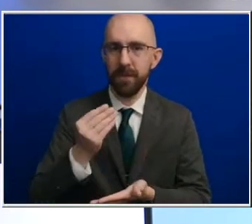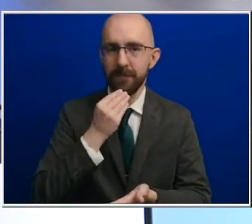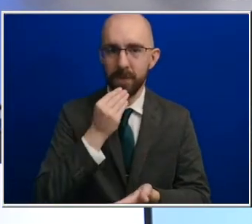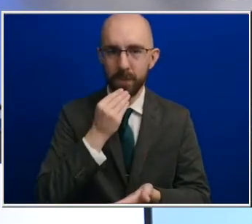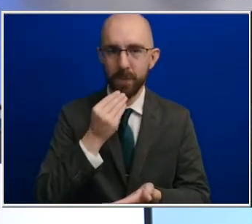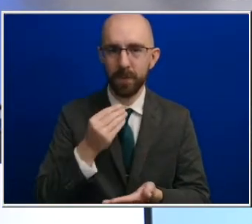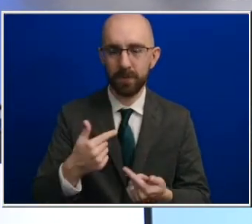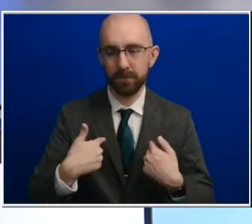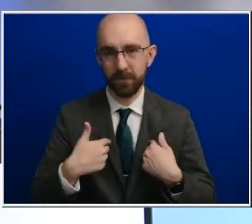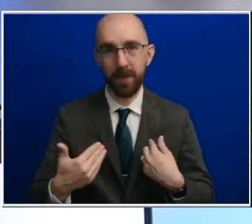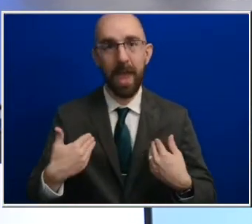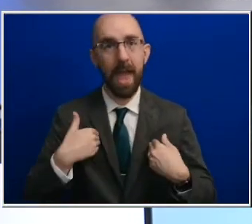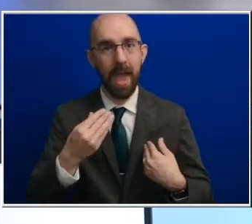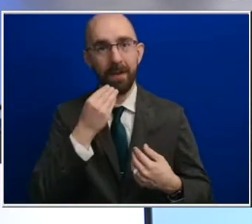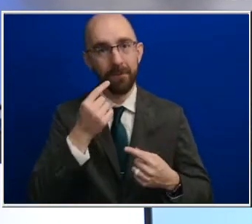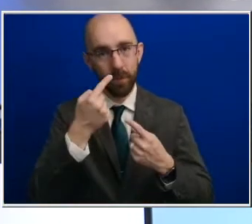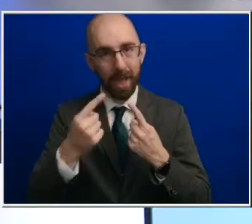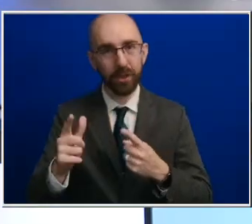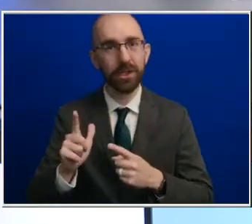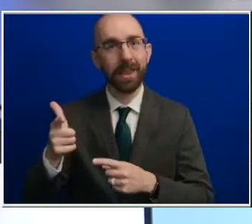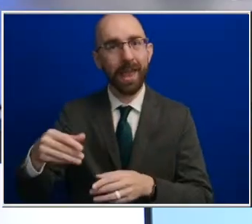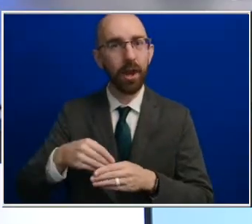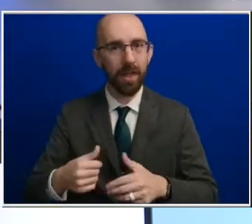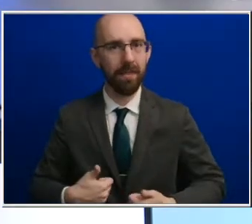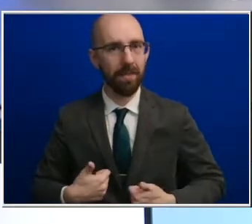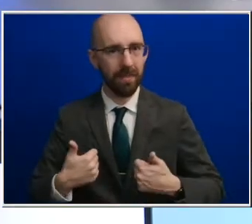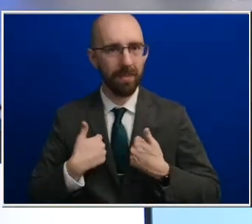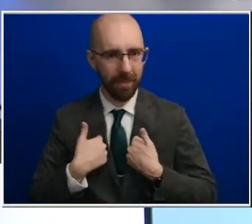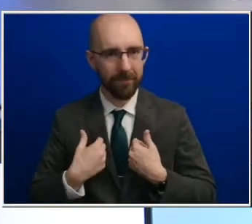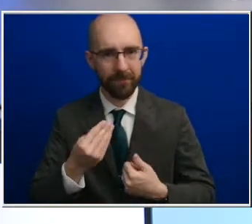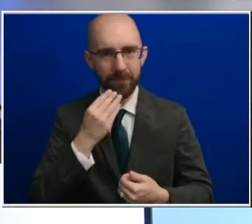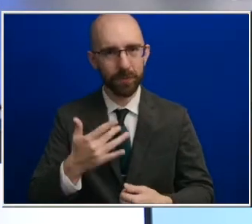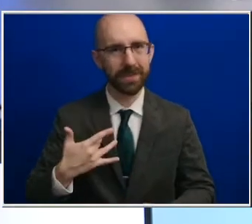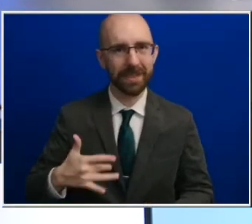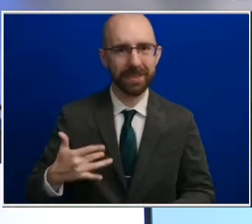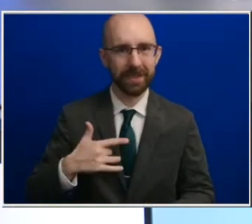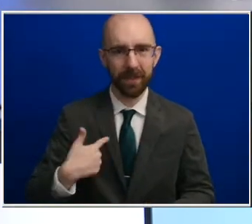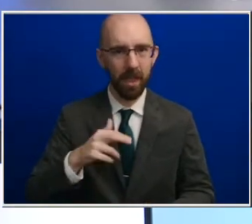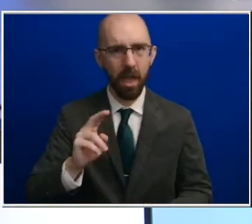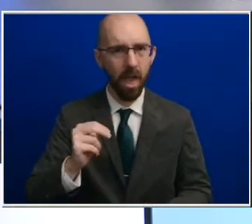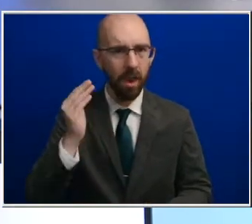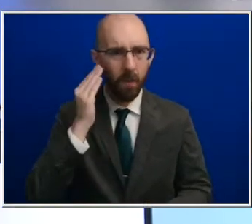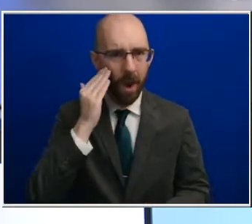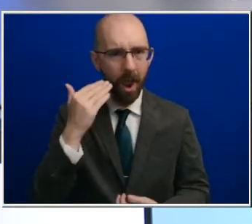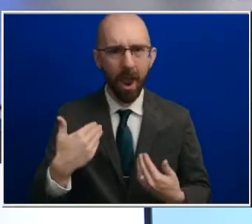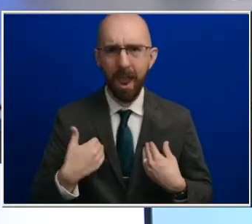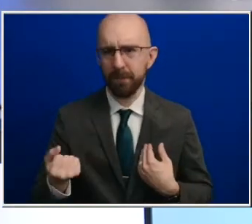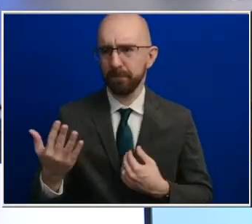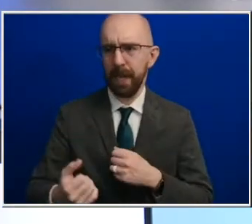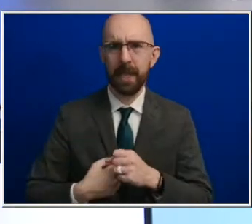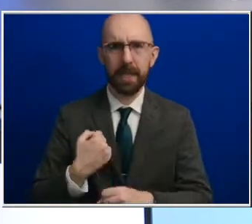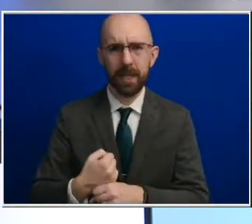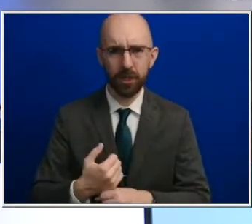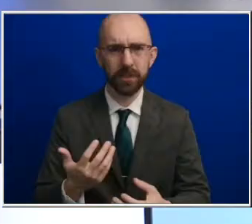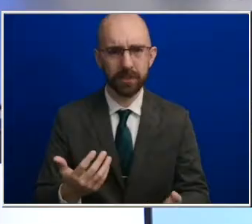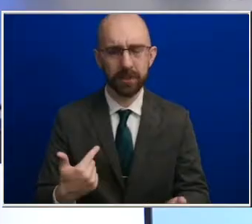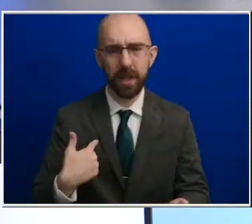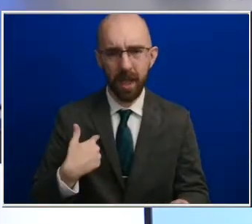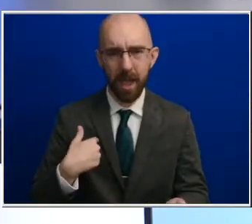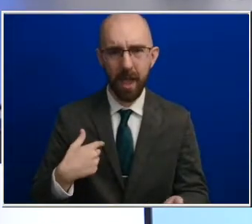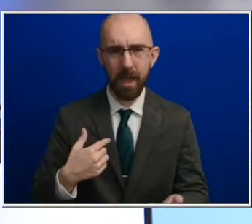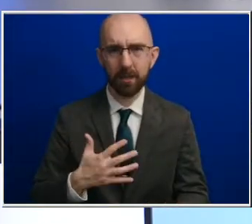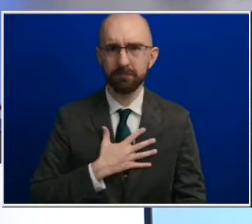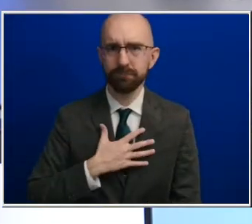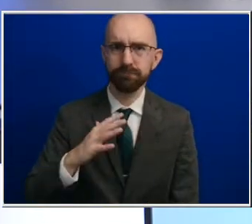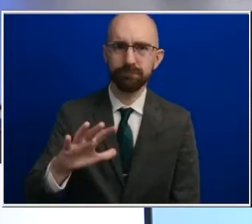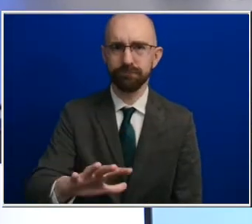allergies later in life arise, or food sensitivities later, which I wasn't aware of, although I probably had them for years. I sympathize. This